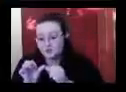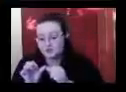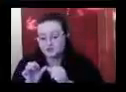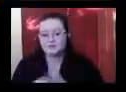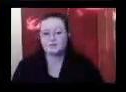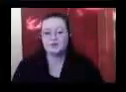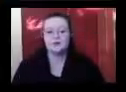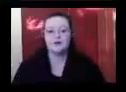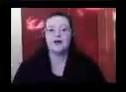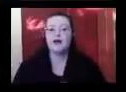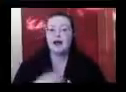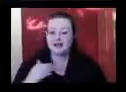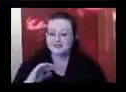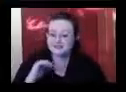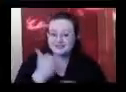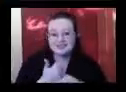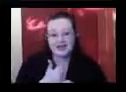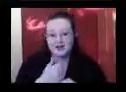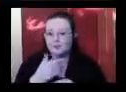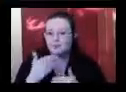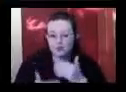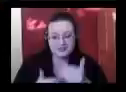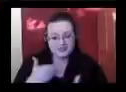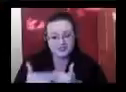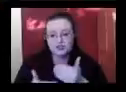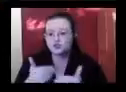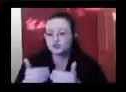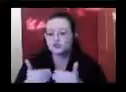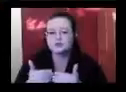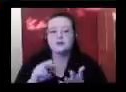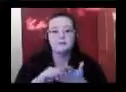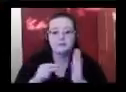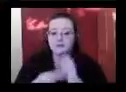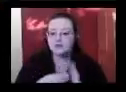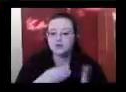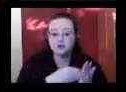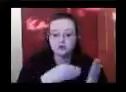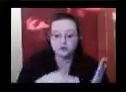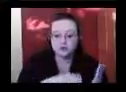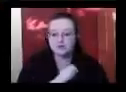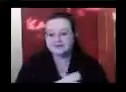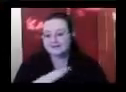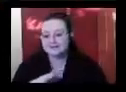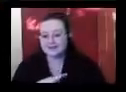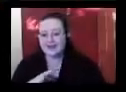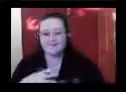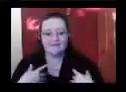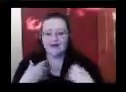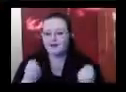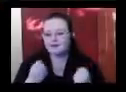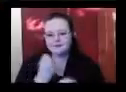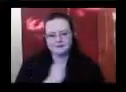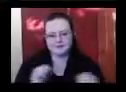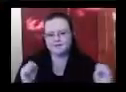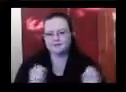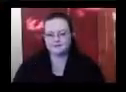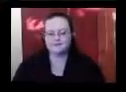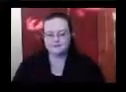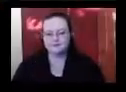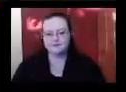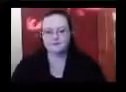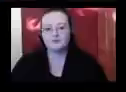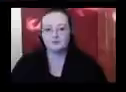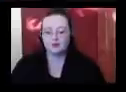ensure that we have protocols in place so that our students and staff remain healthy and safe. In terms of